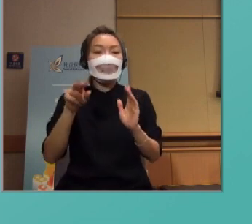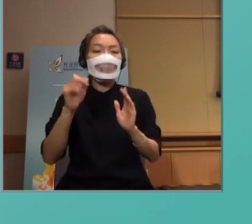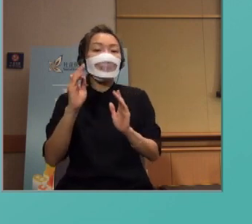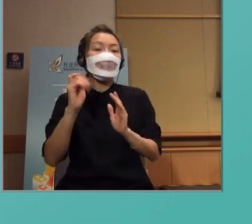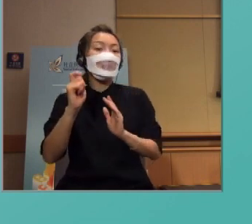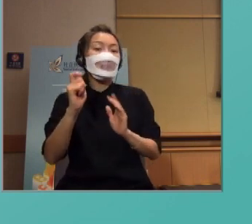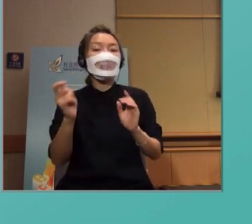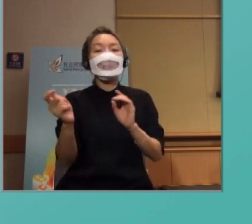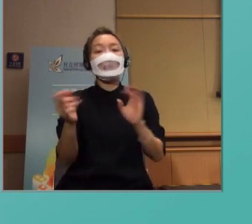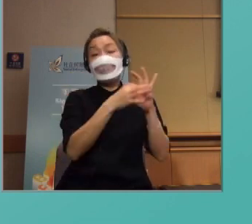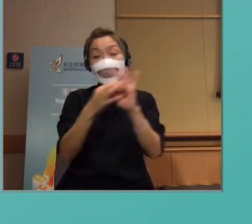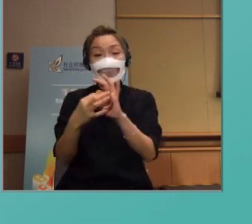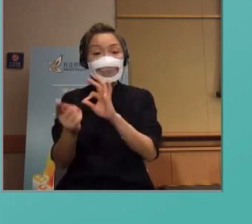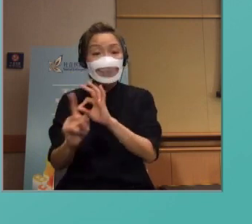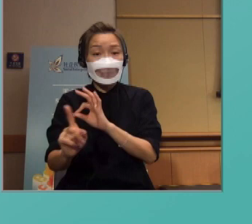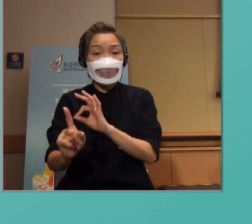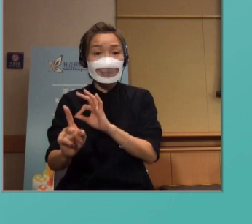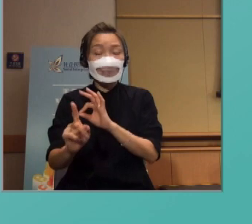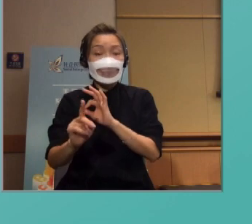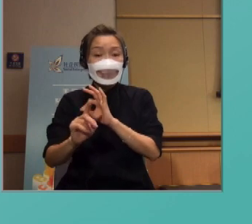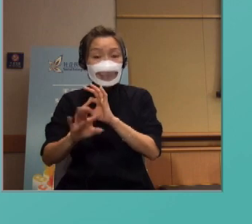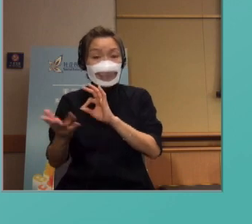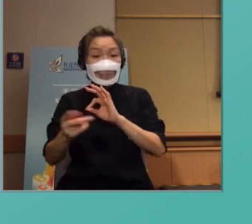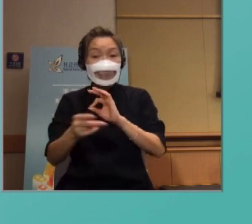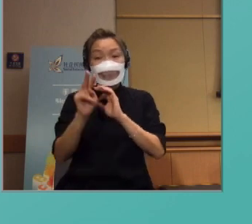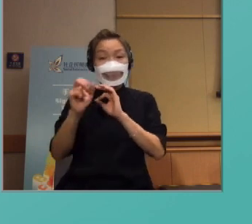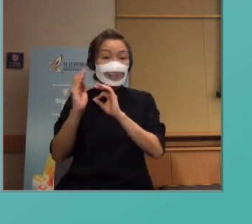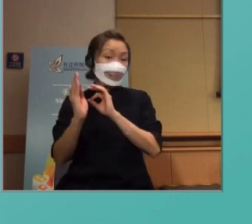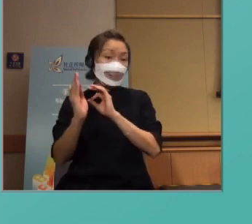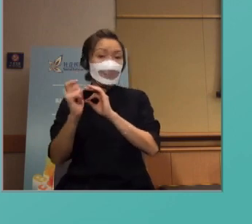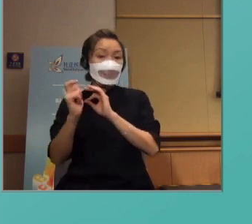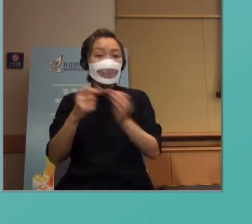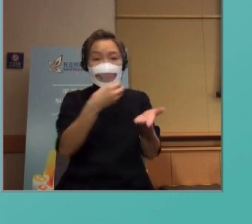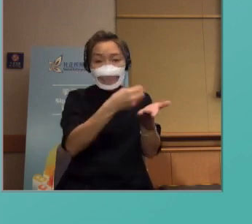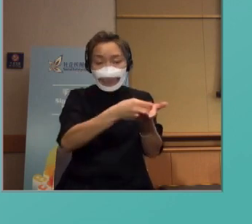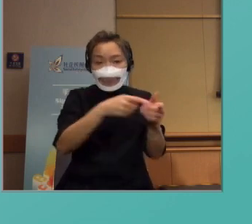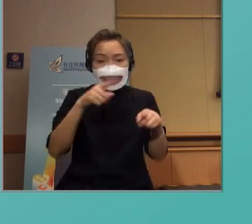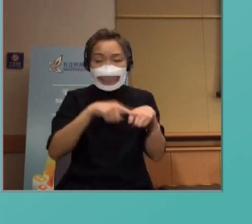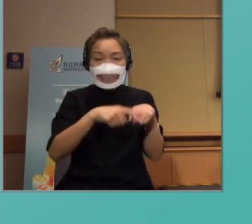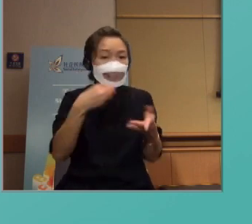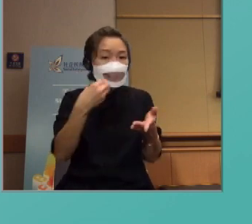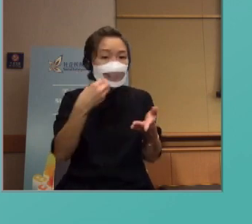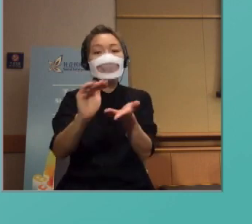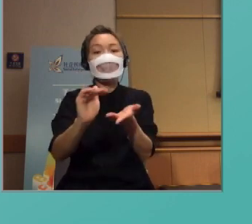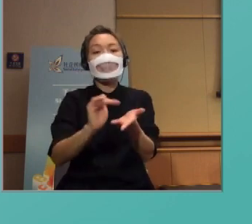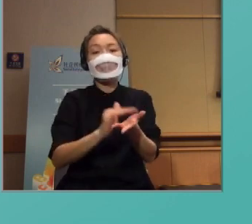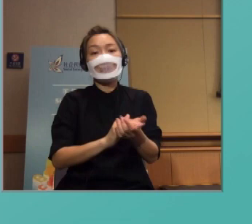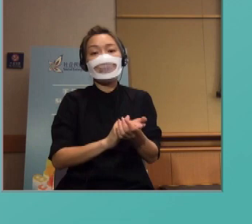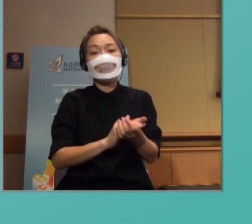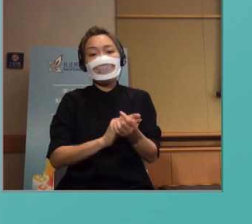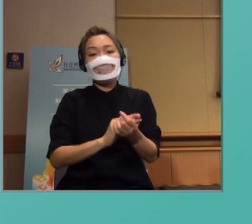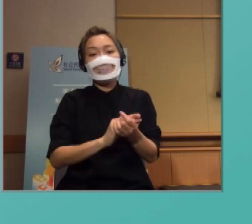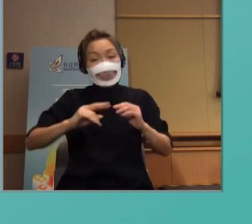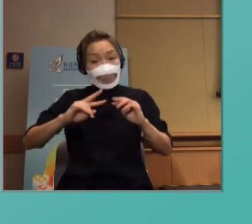from someone is real. And perhaps another exciting development is NFT becomes an object that